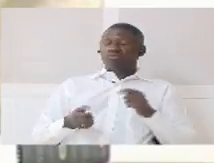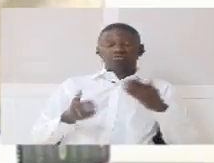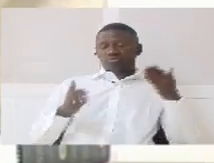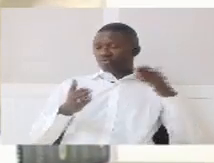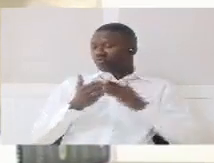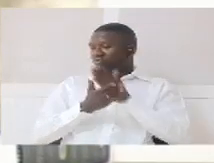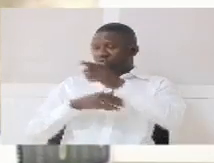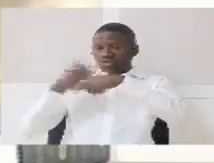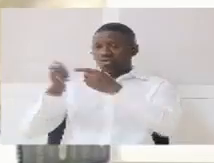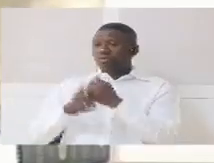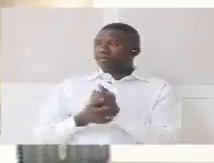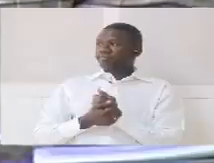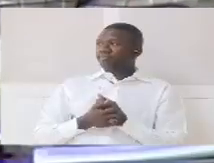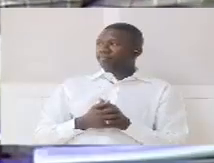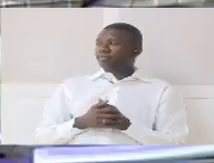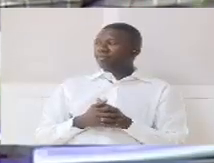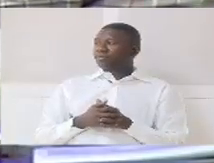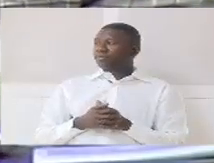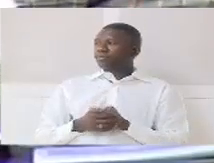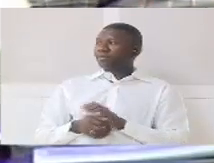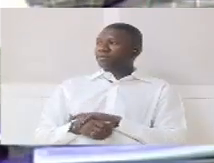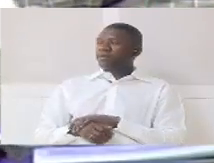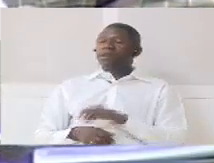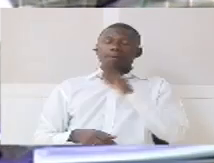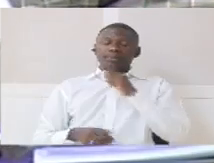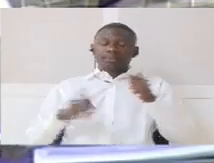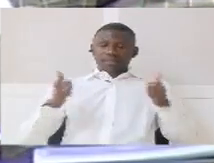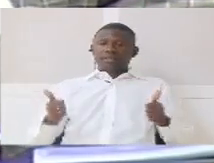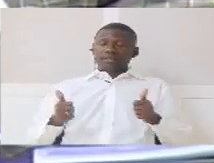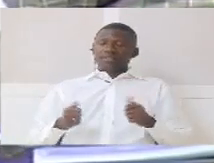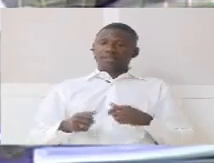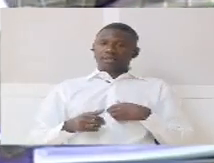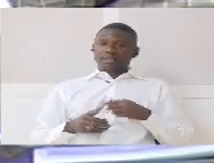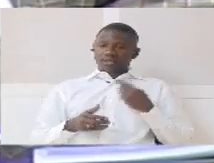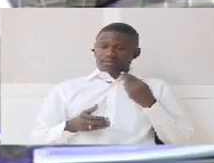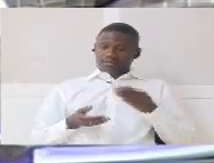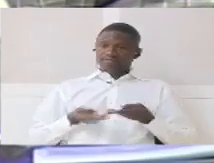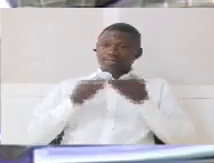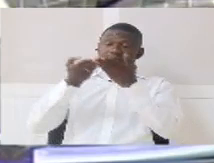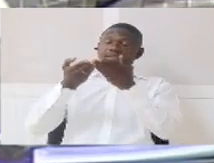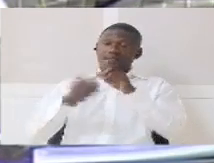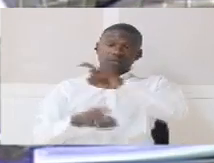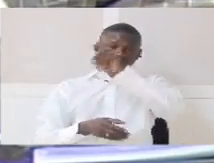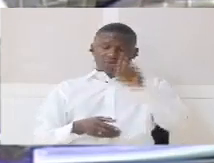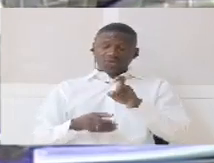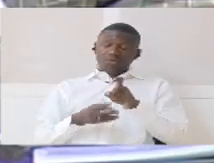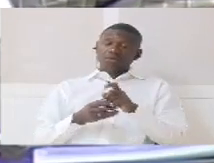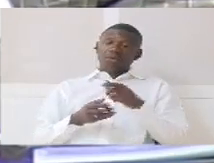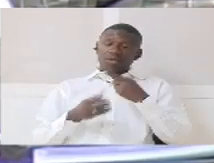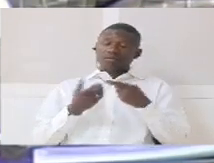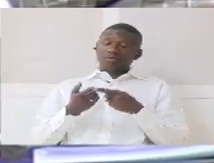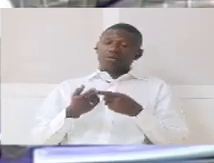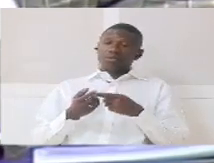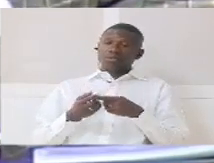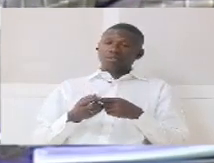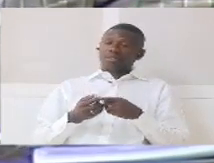term, Mr. Chair, that raises the question as to the legality of a revocation of a pardon, which is